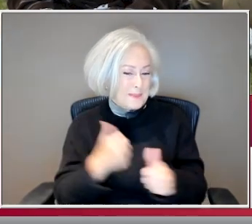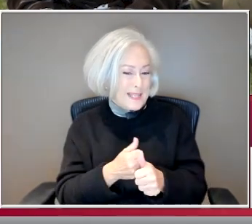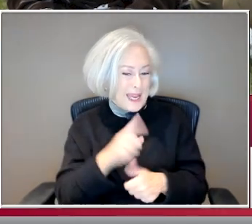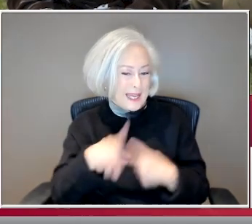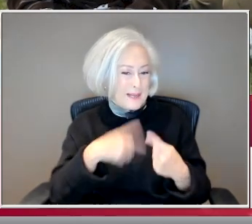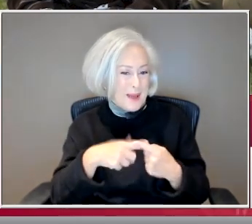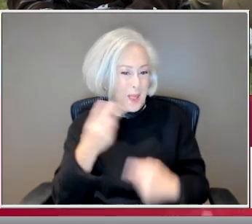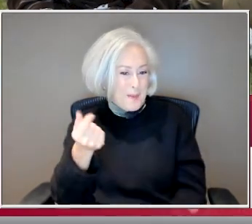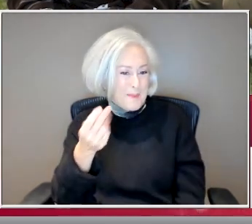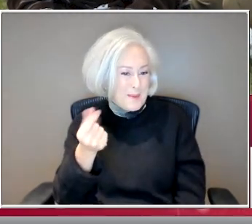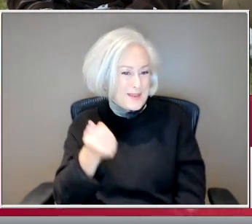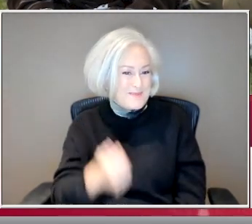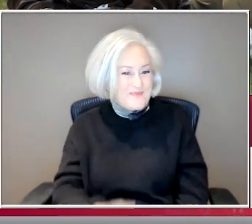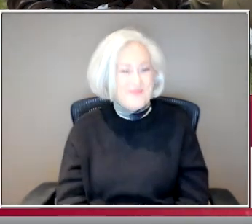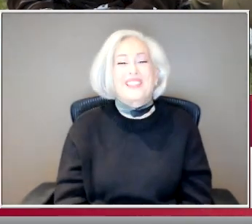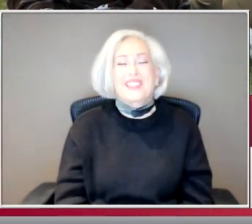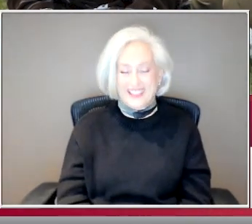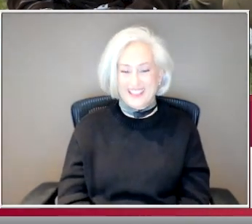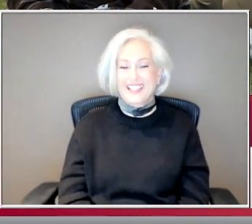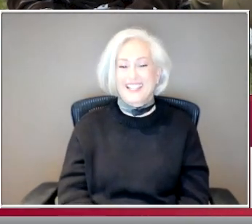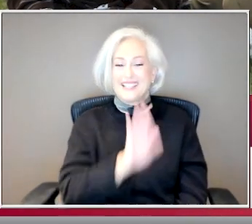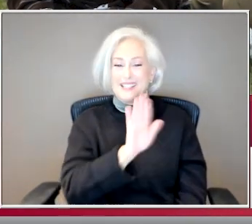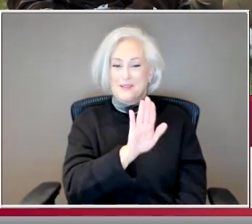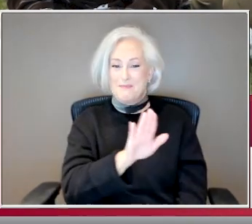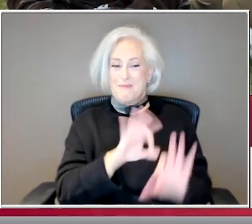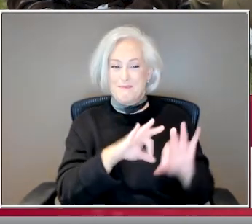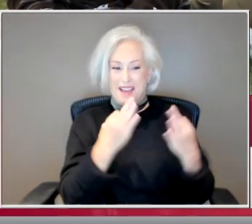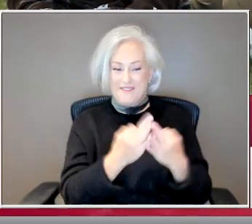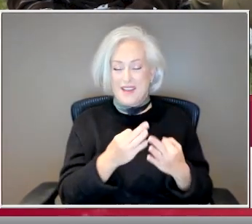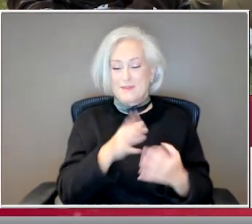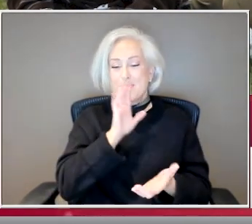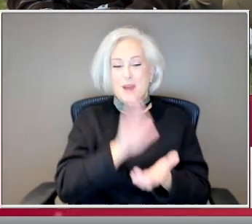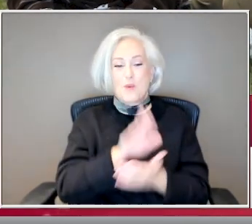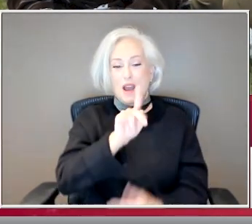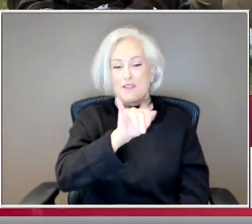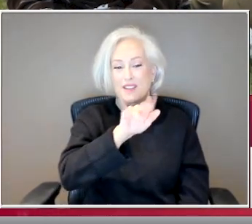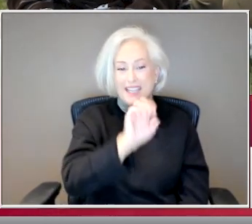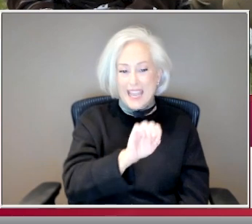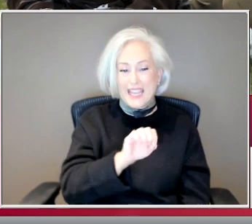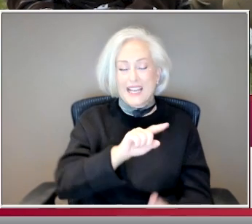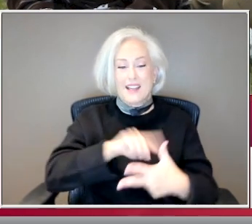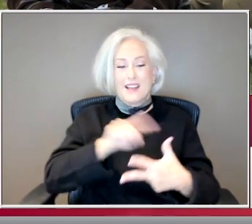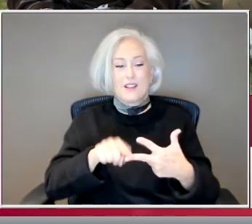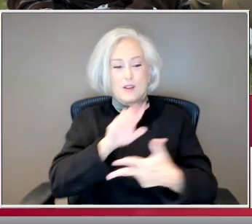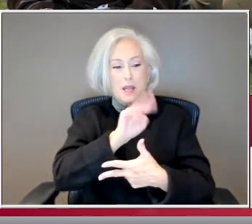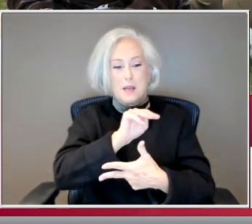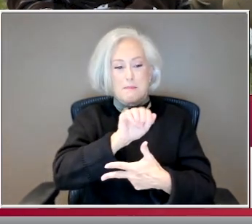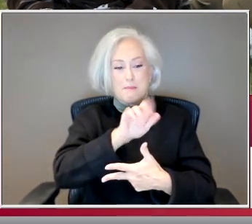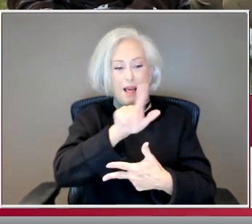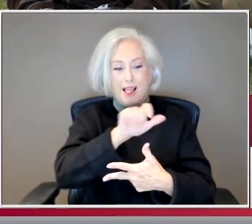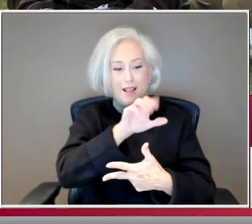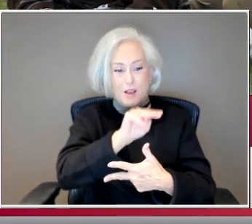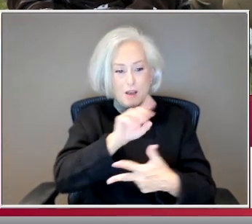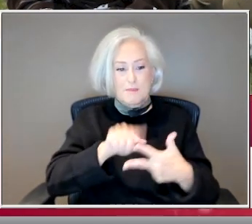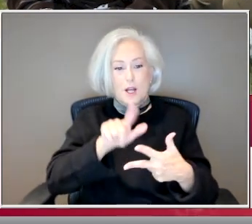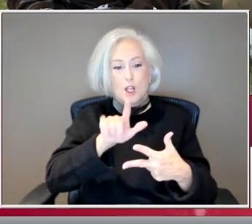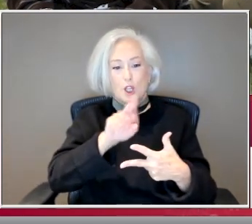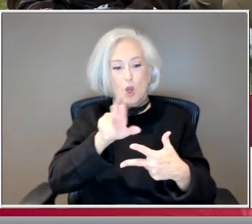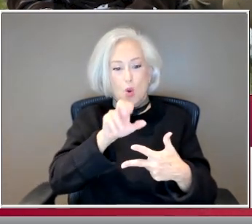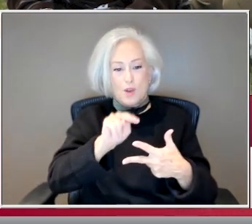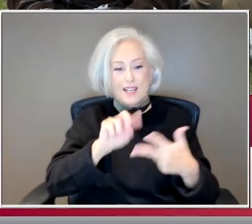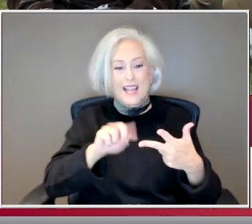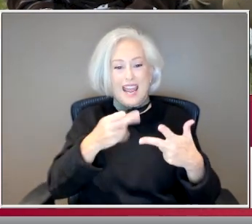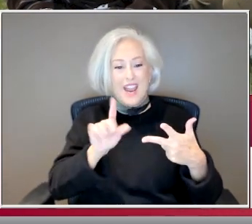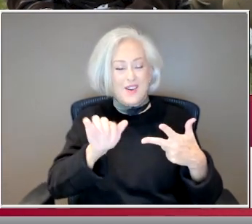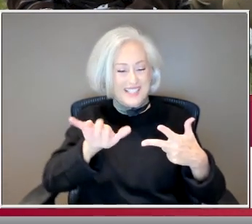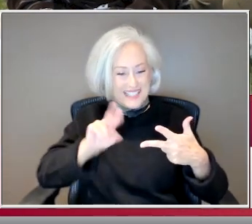Yes, thank you. So this is my family, my wife Katie, and my 3 boys, Malcolm, Warren, and Harrison. And then you're right, we did decide to add